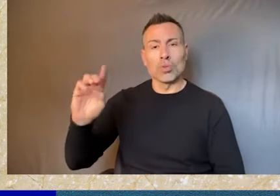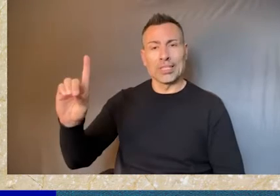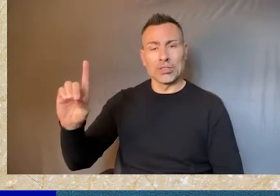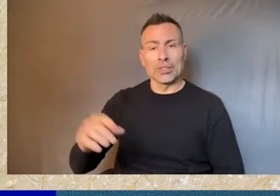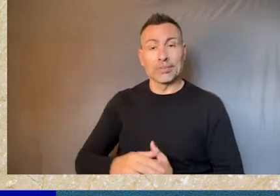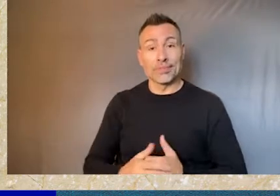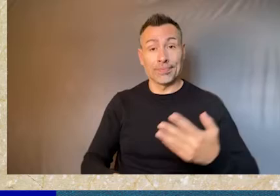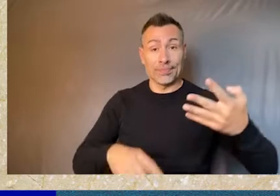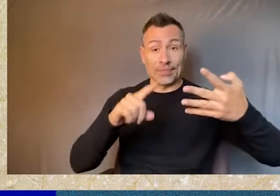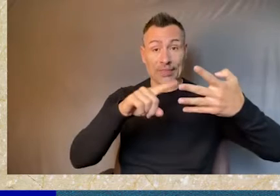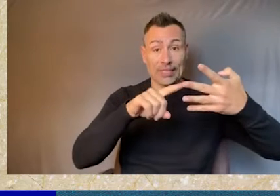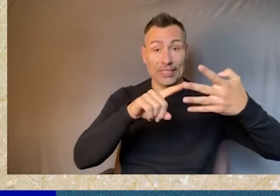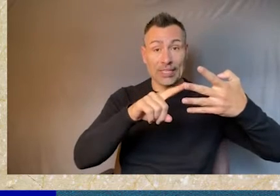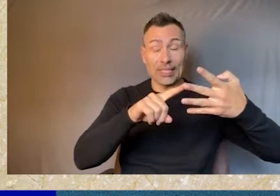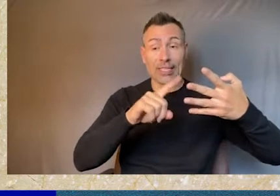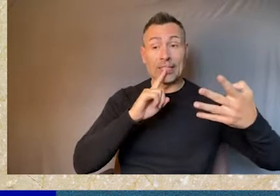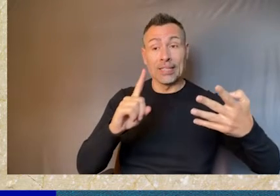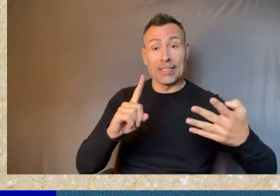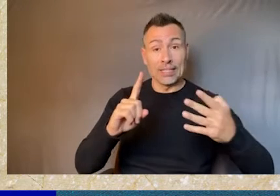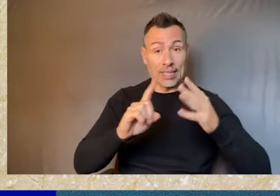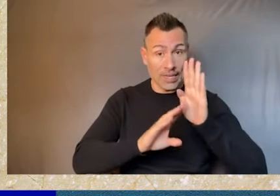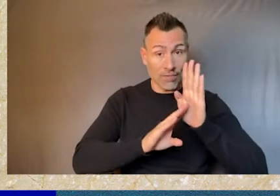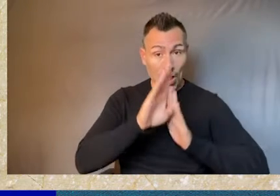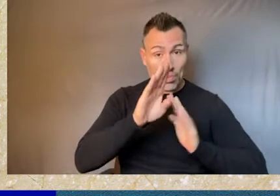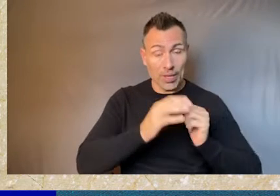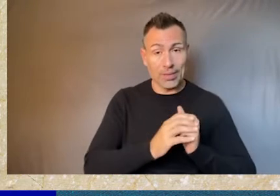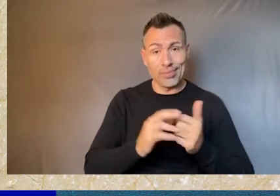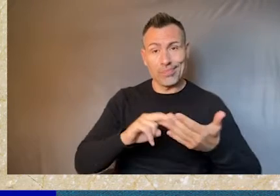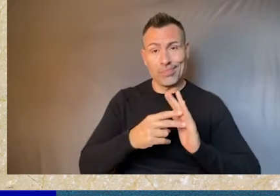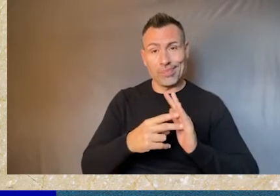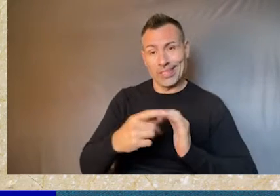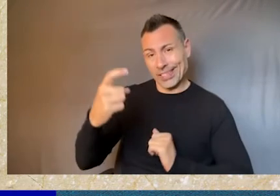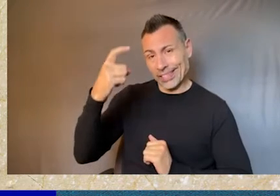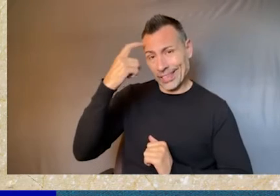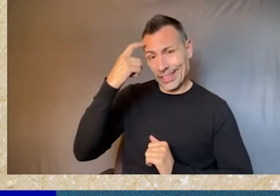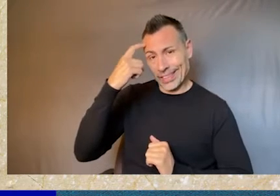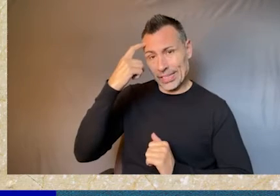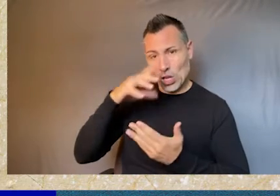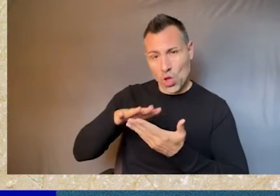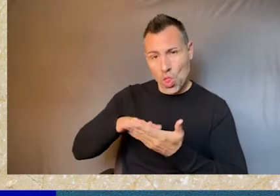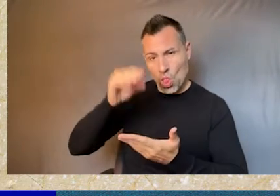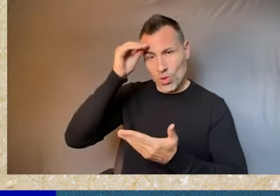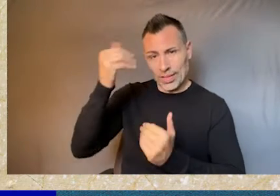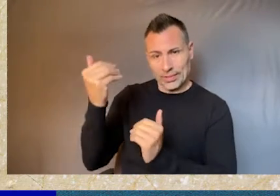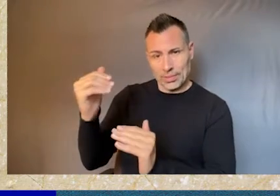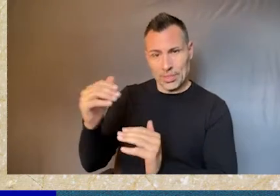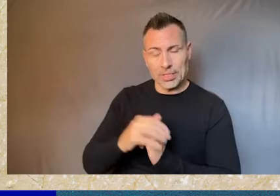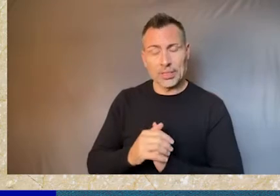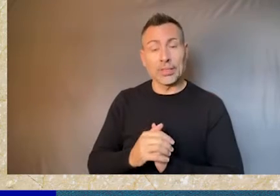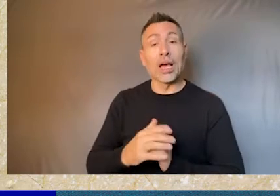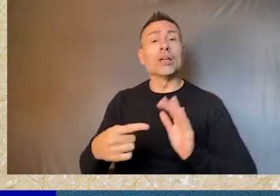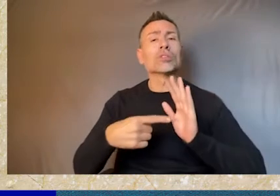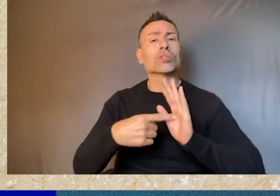developmental, which limits cognitive and or intellectual capacity, and some examples are autism spectrum